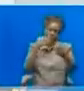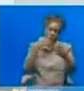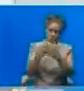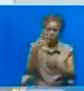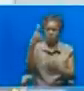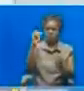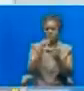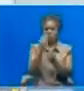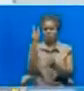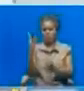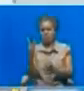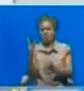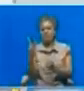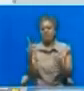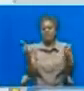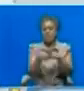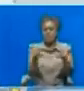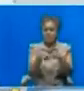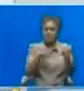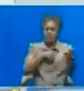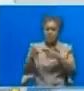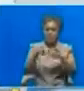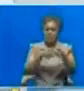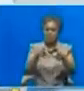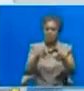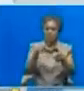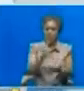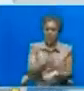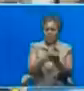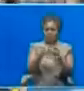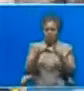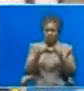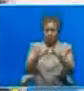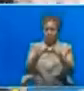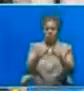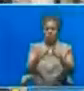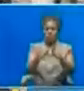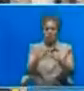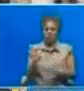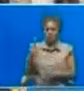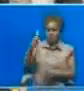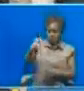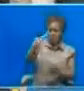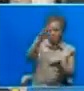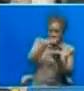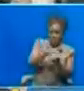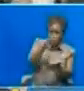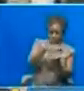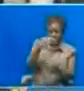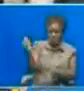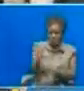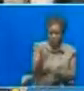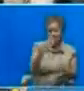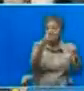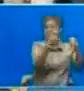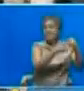at 6.02%, though the transport index has held firm. Fuel prices are coming down for 7 months running